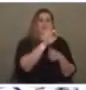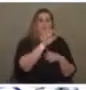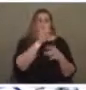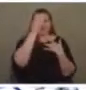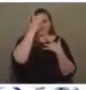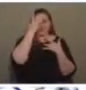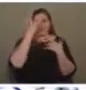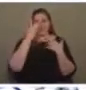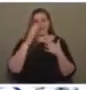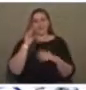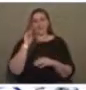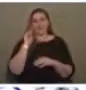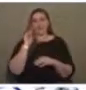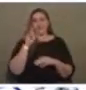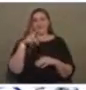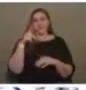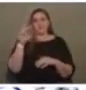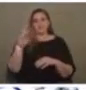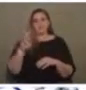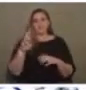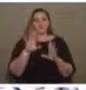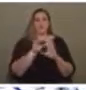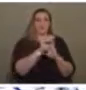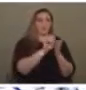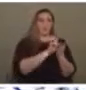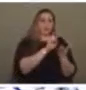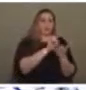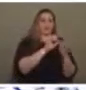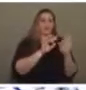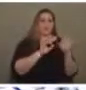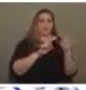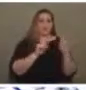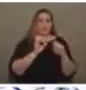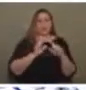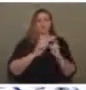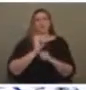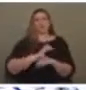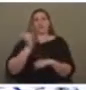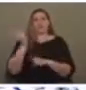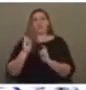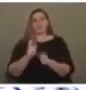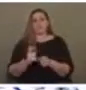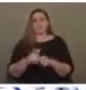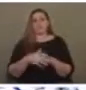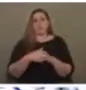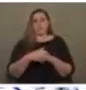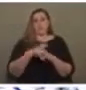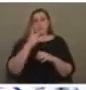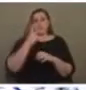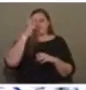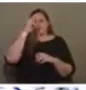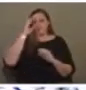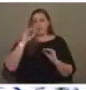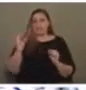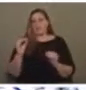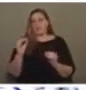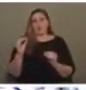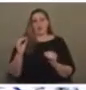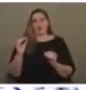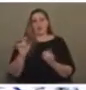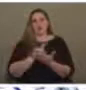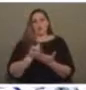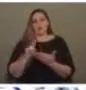up to 2 weeks in Puerto Rico, 0 weeks in Florida. Christmas bonus up to 3 weeks pay in Puerto Rico, 0 weeks